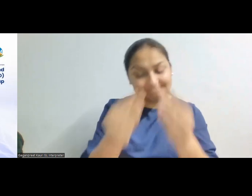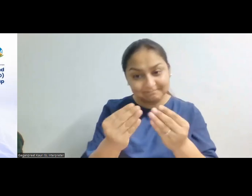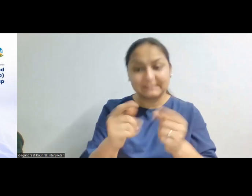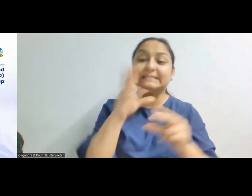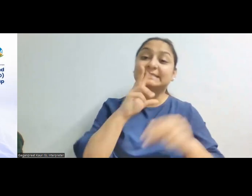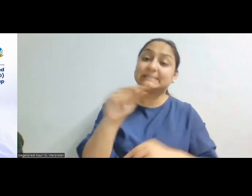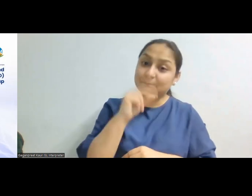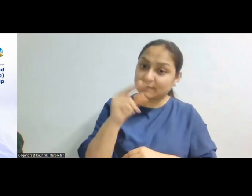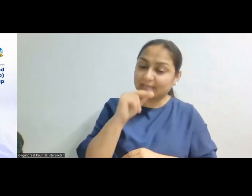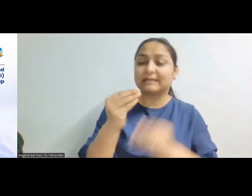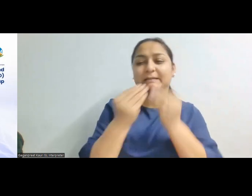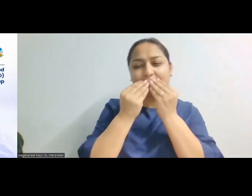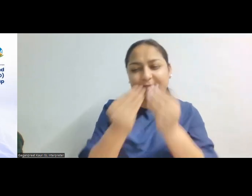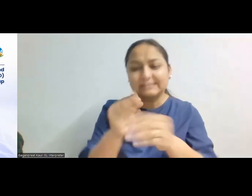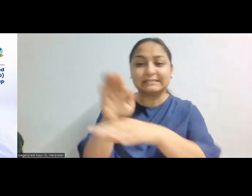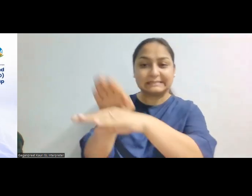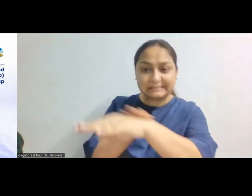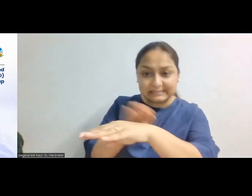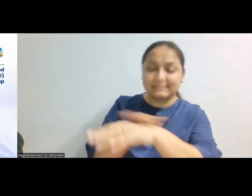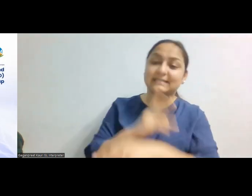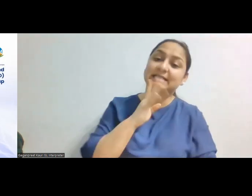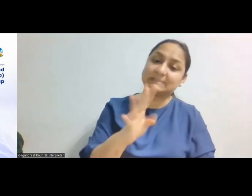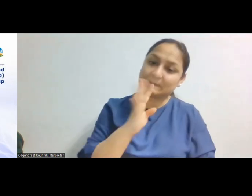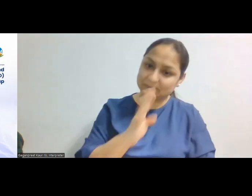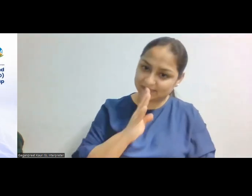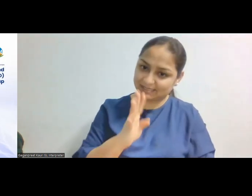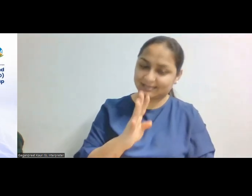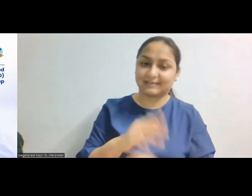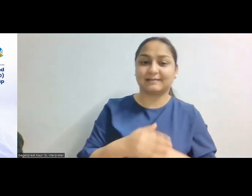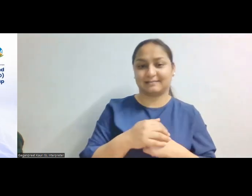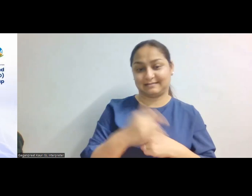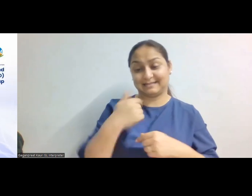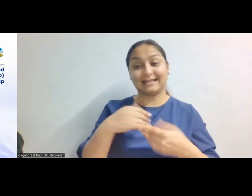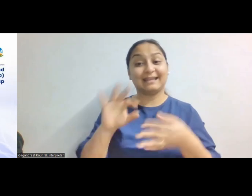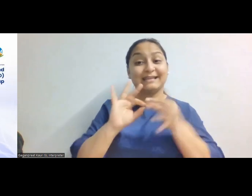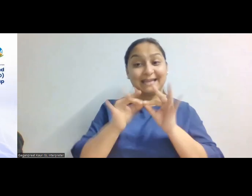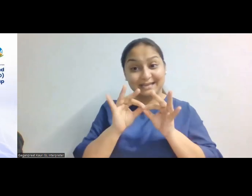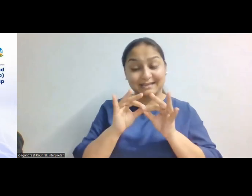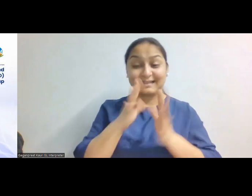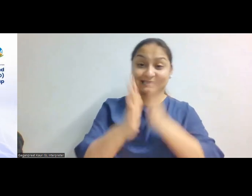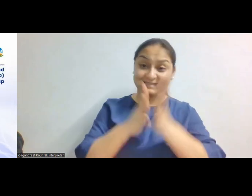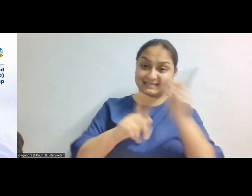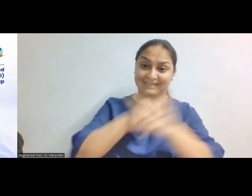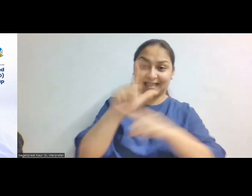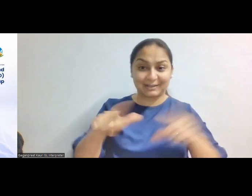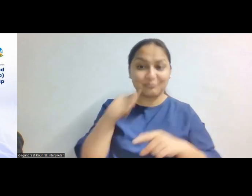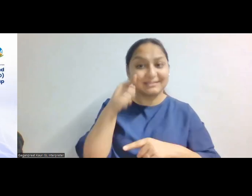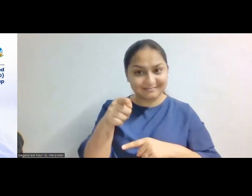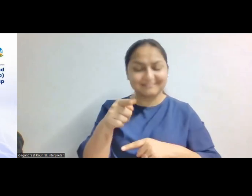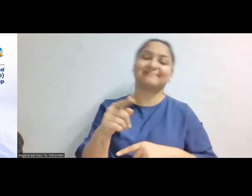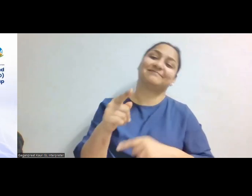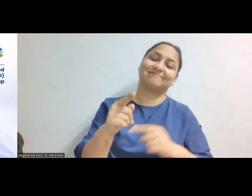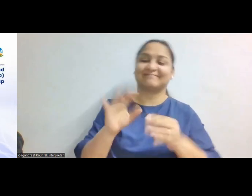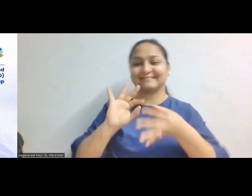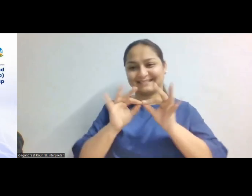speakers to slow down their speaking pace so that our dear sign interpreters can communicate